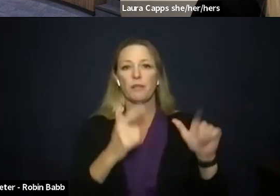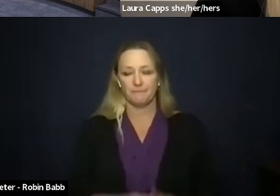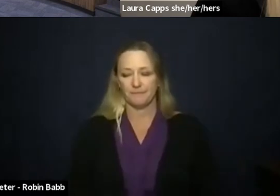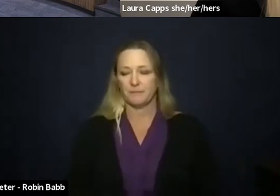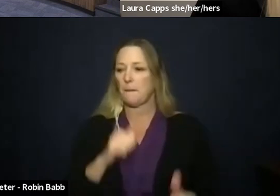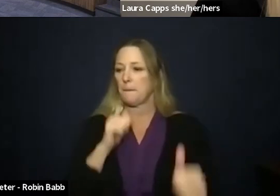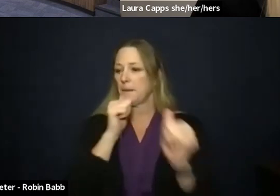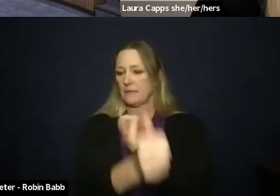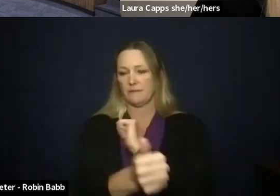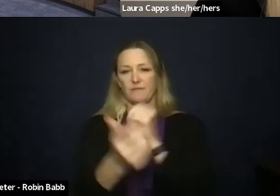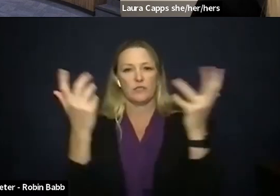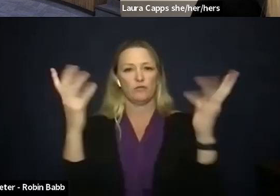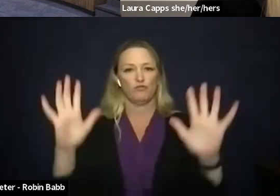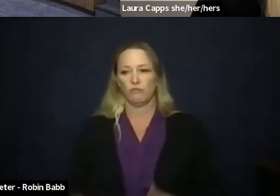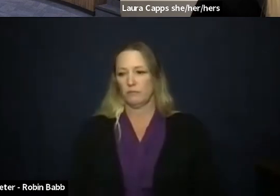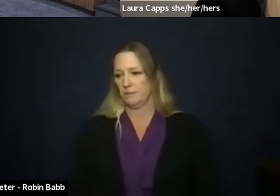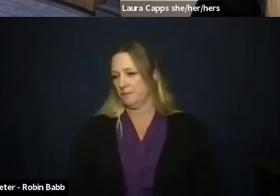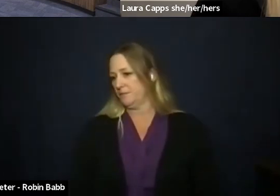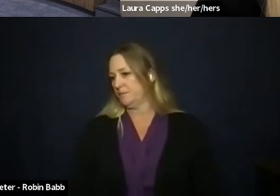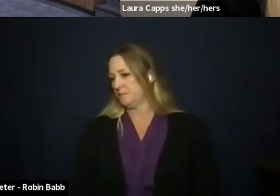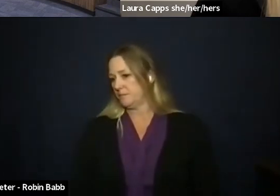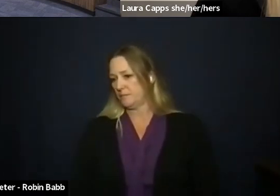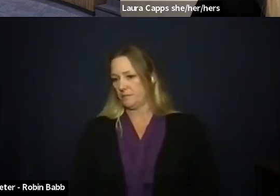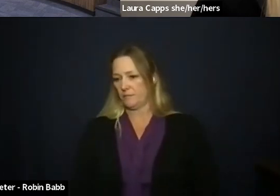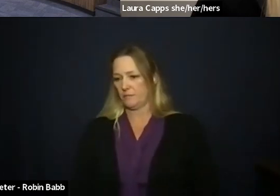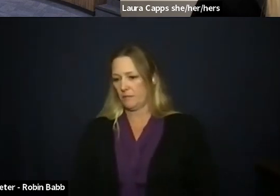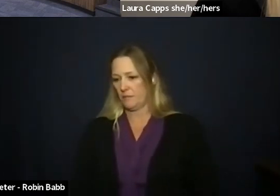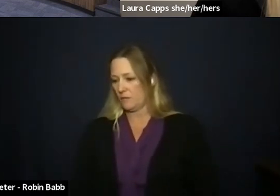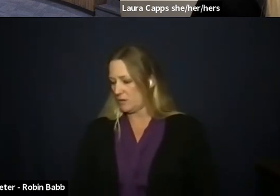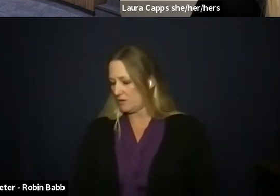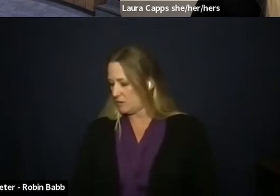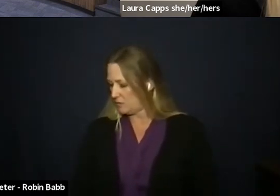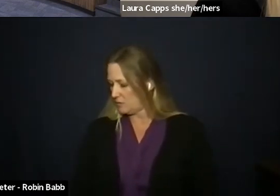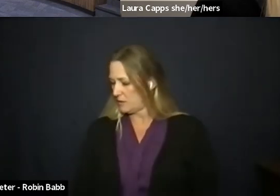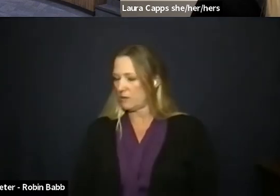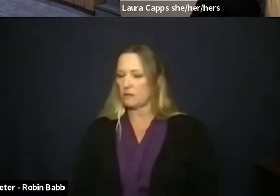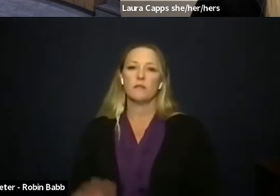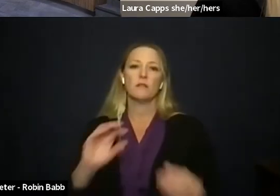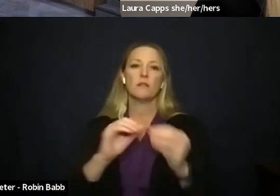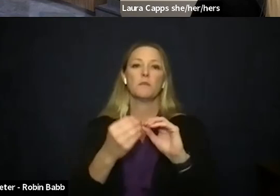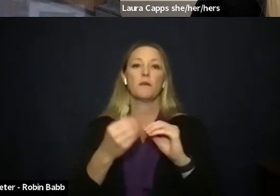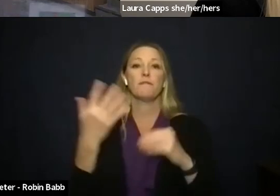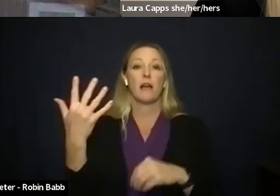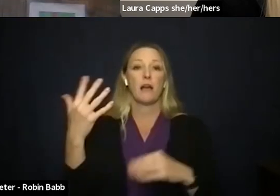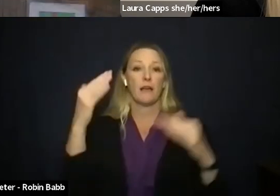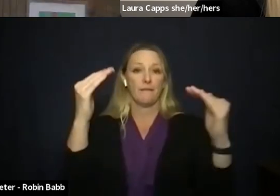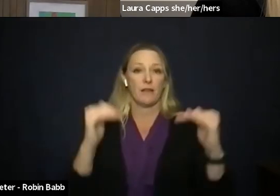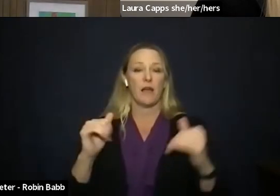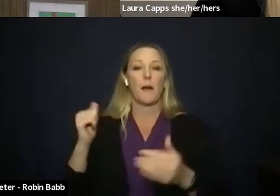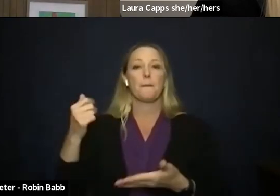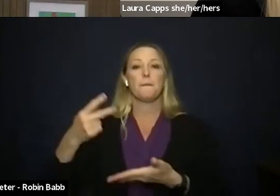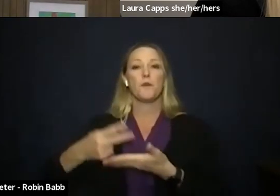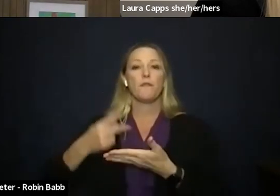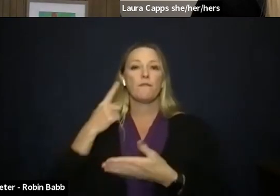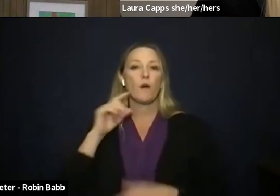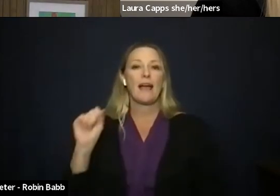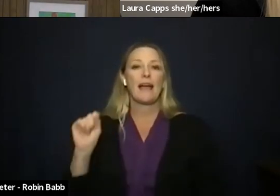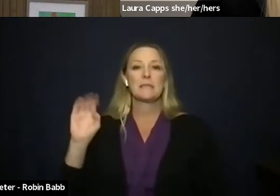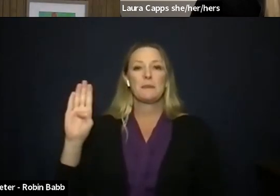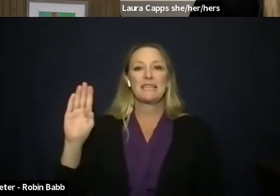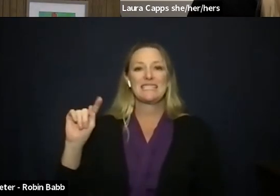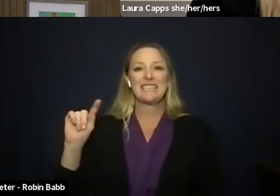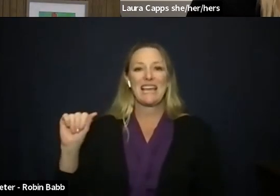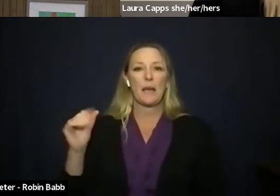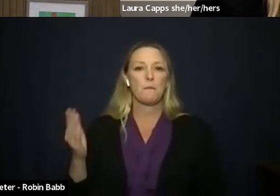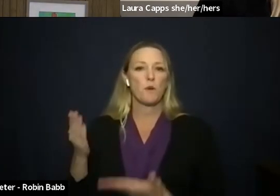unanimously thank you the next one number five is approval of sbta proposal